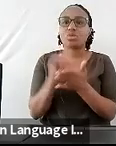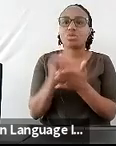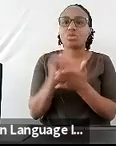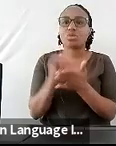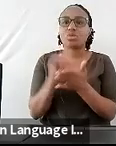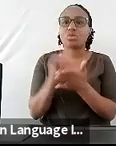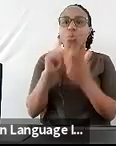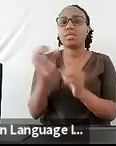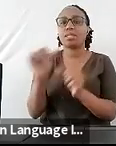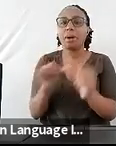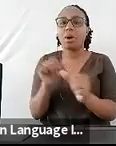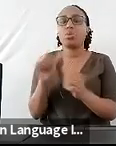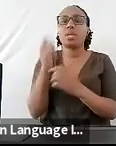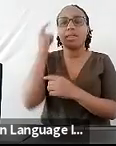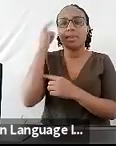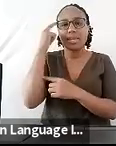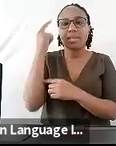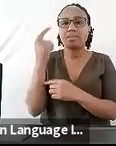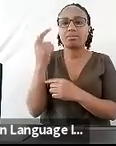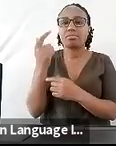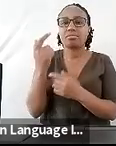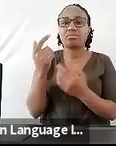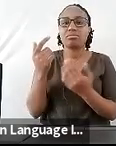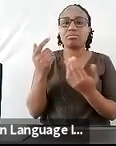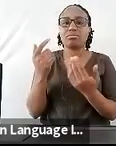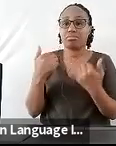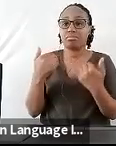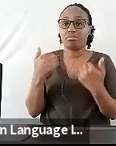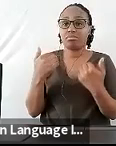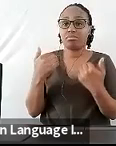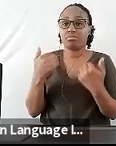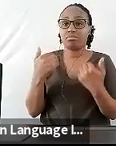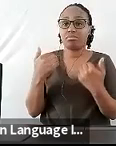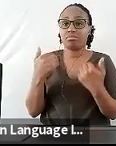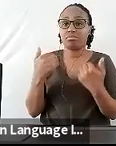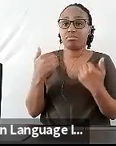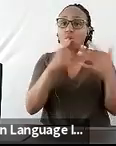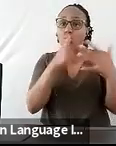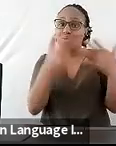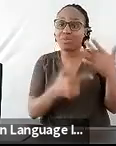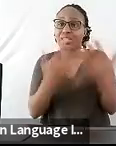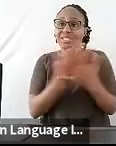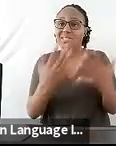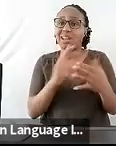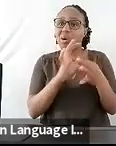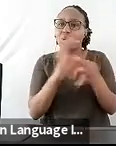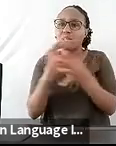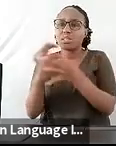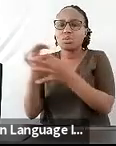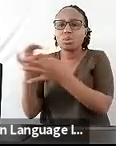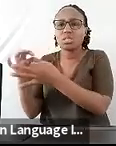because in my experience, all of these things are connected. All of these things that make it possible